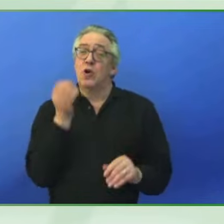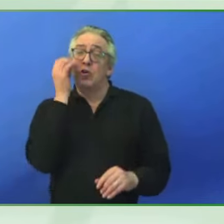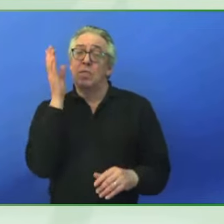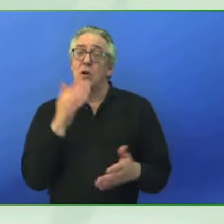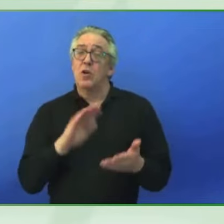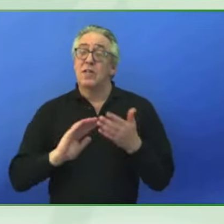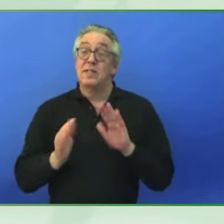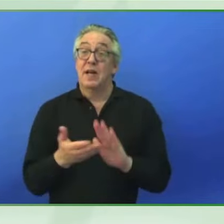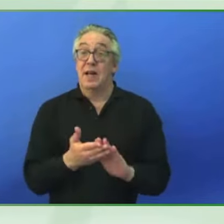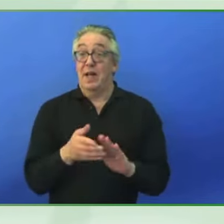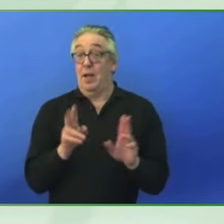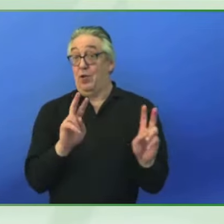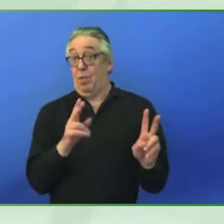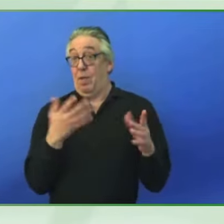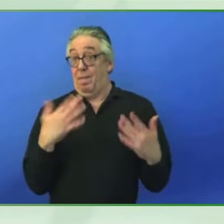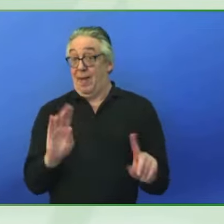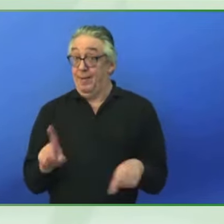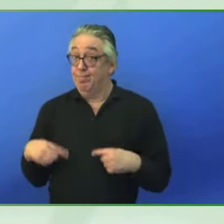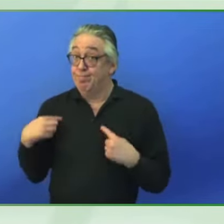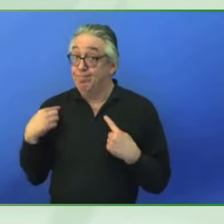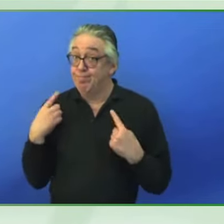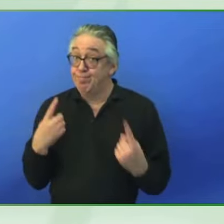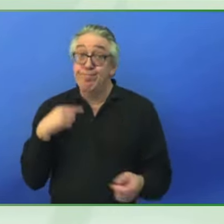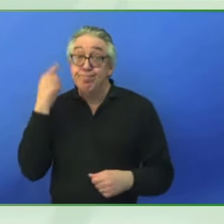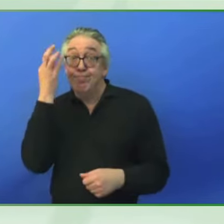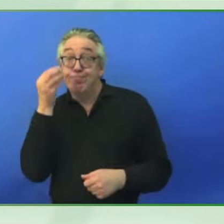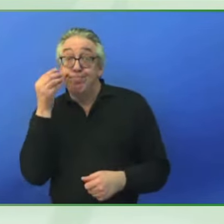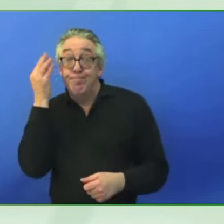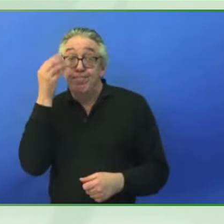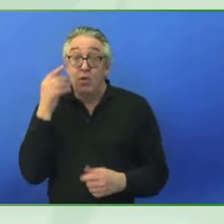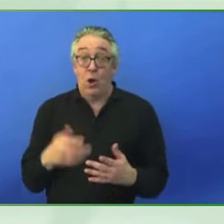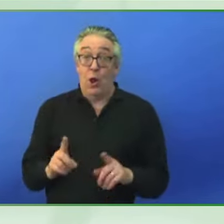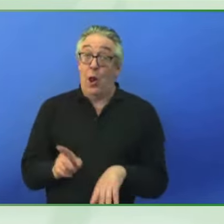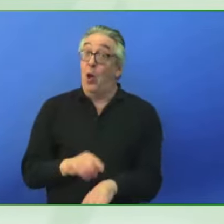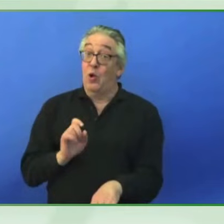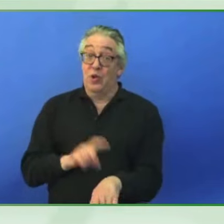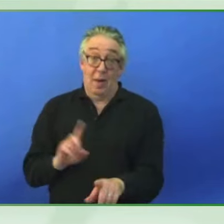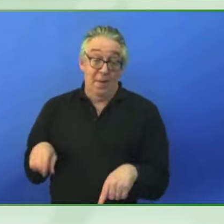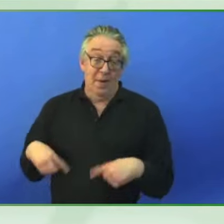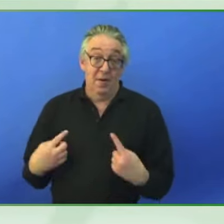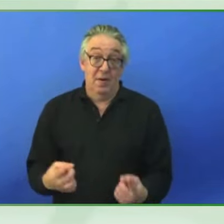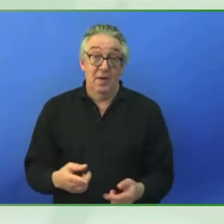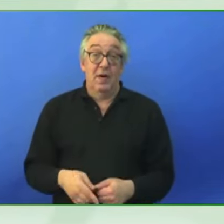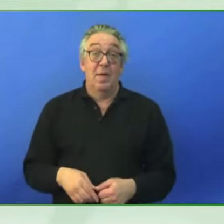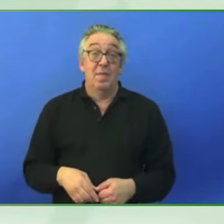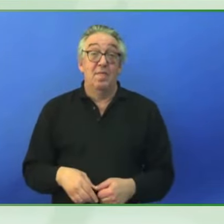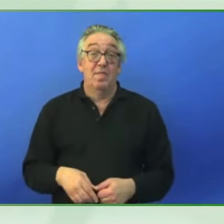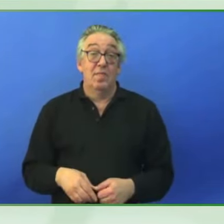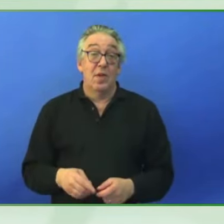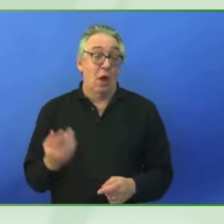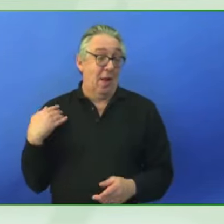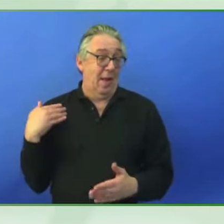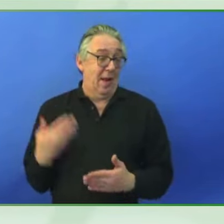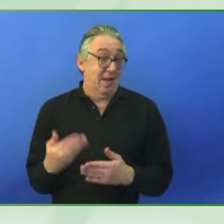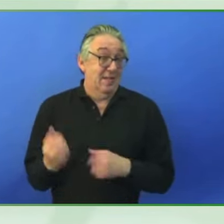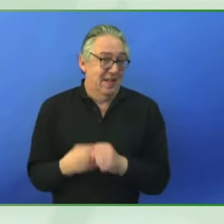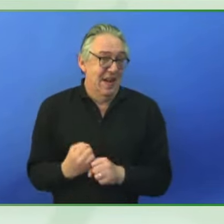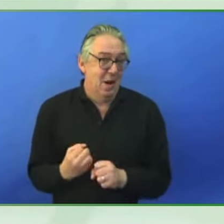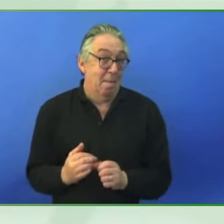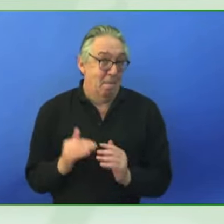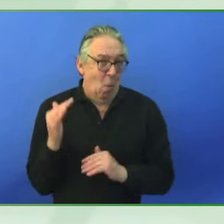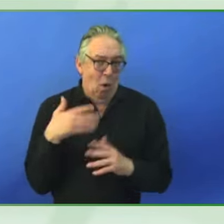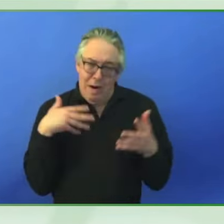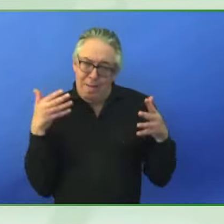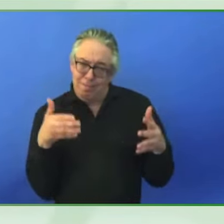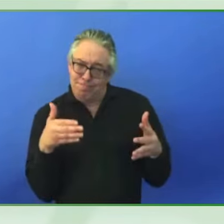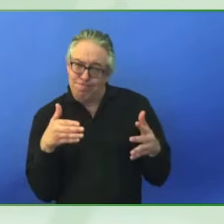for a very long time, and particularly this past year. But the problem